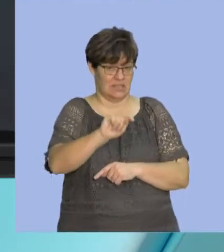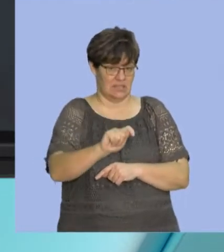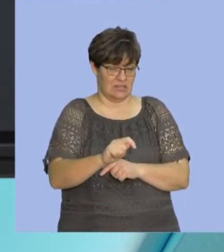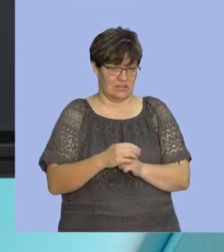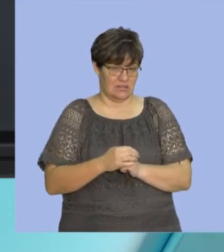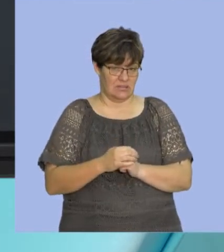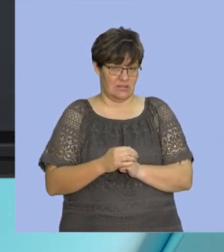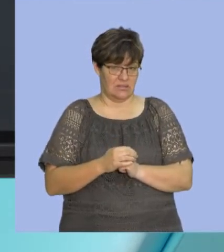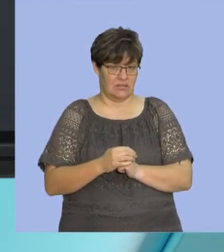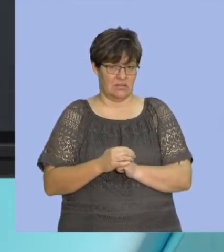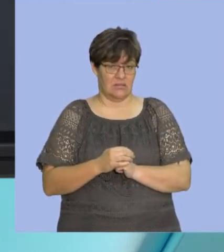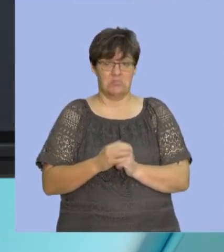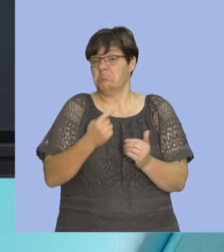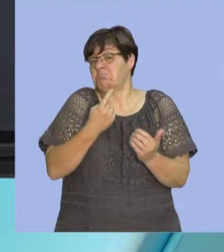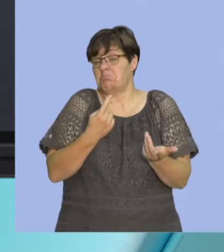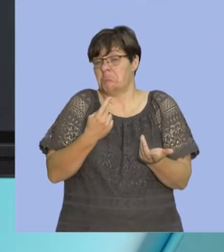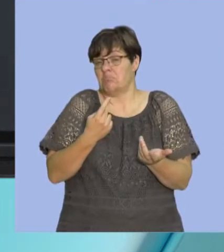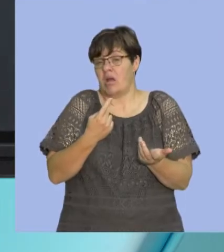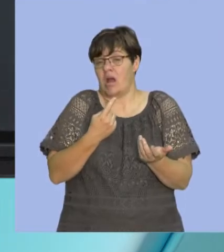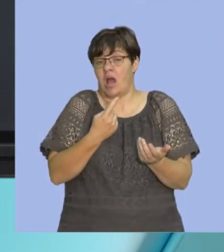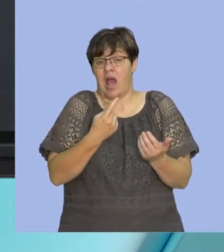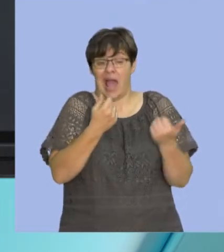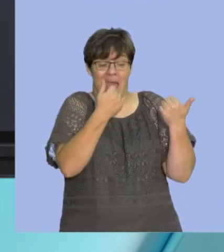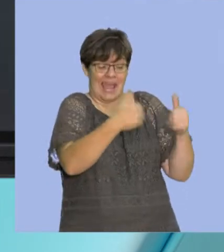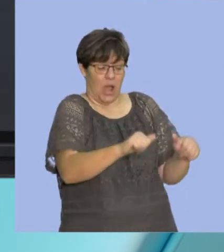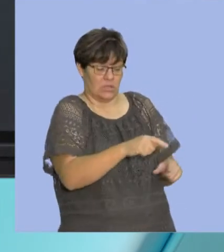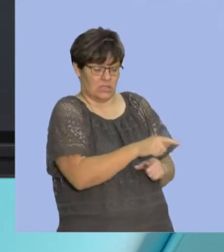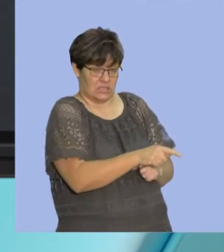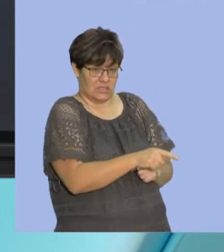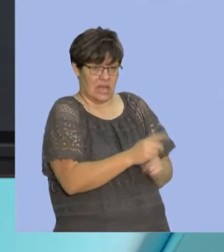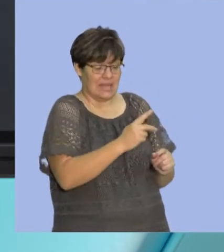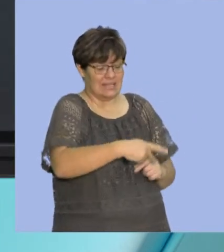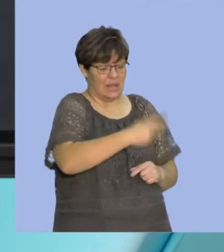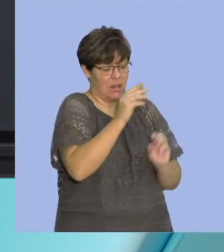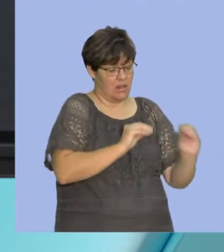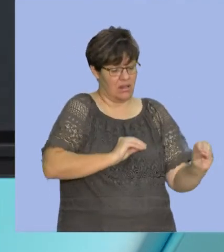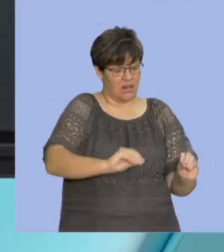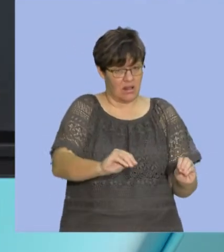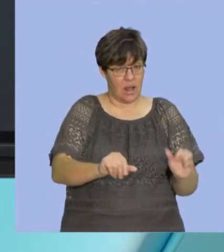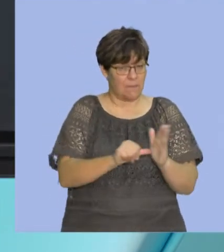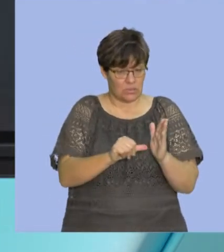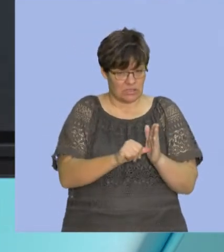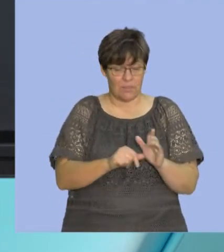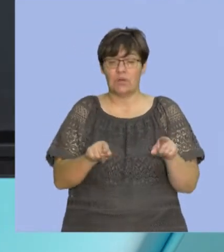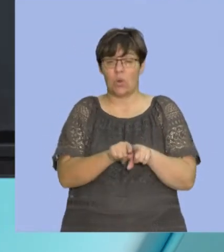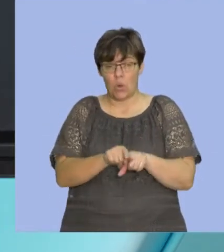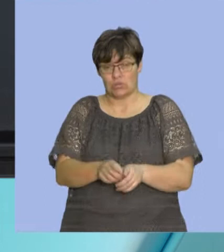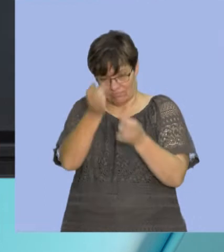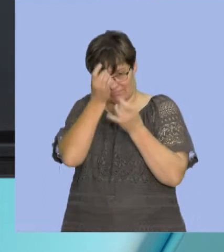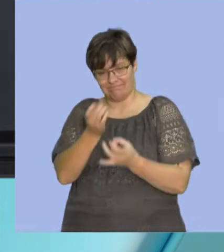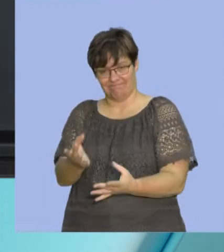not only is the accounting aspect in terms of the double entry important, but also gives you